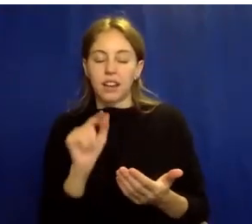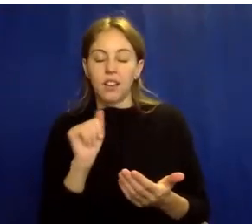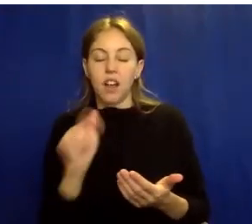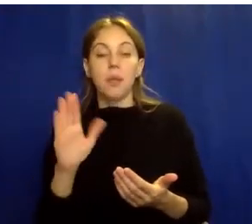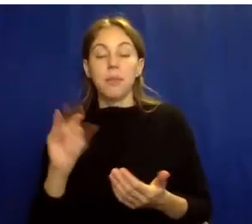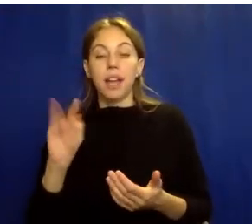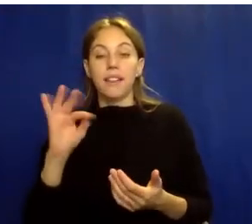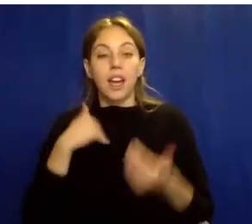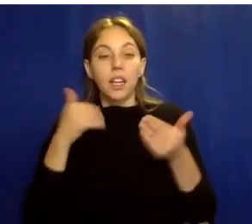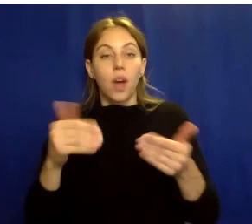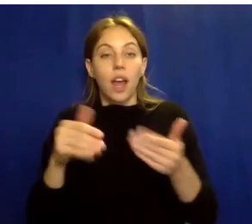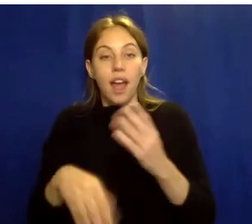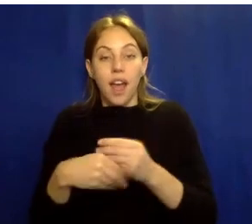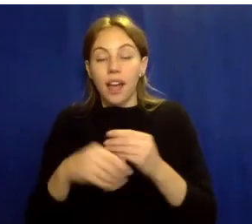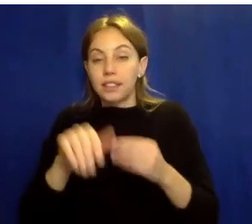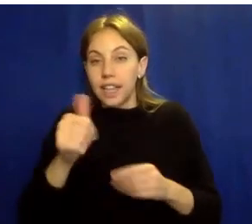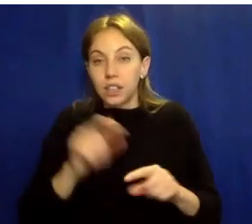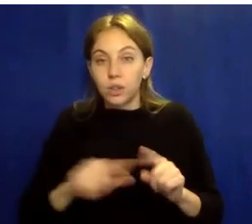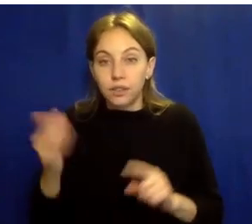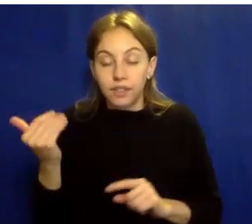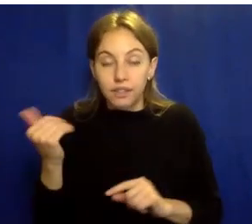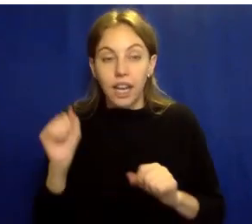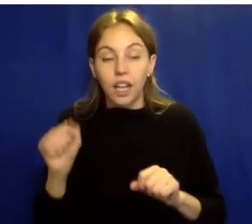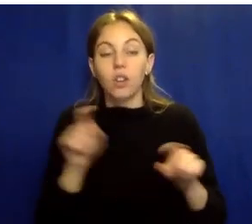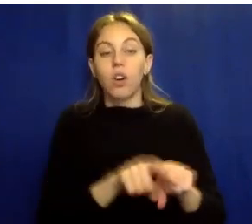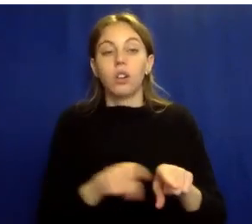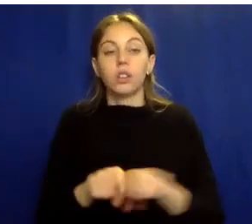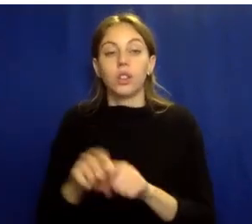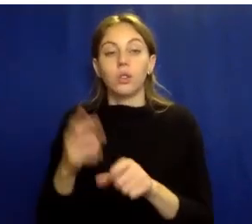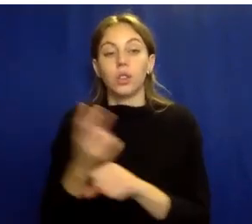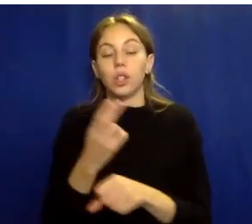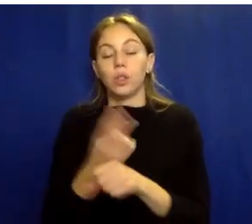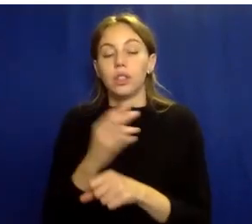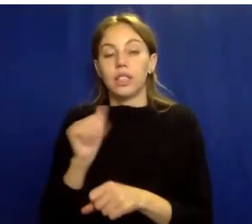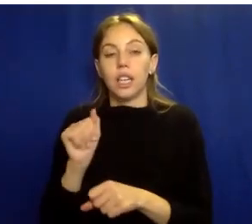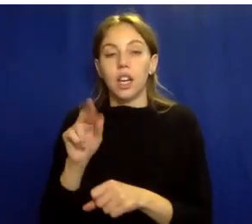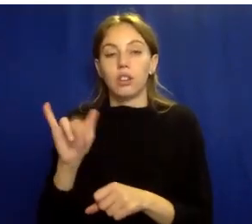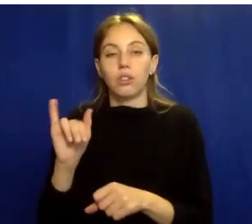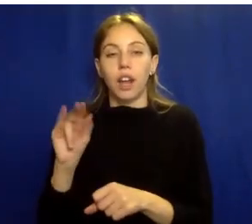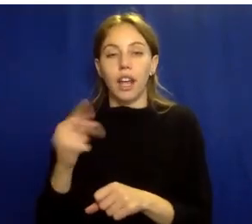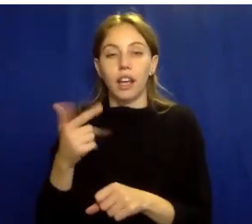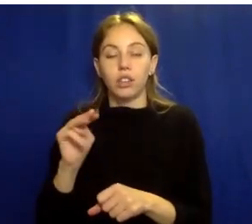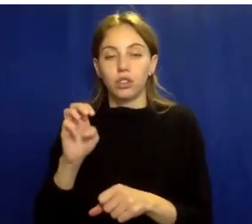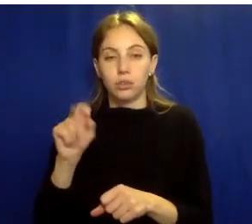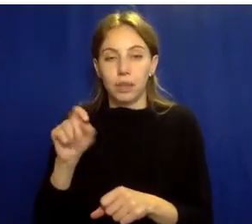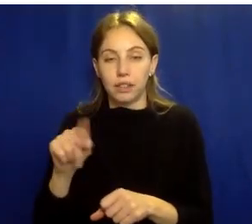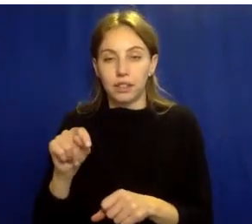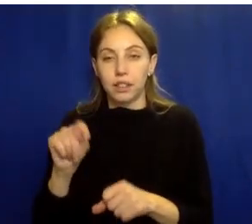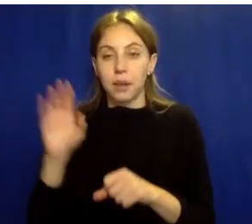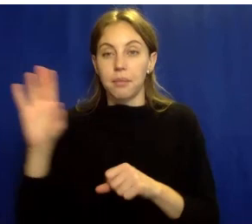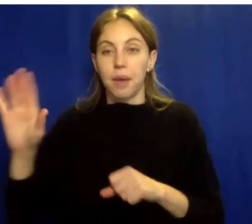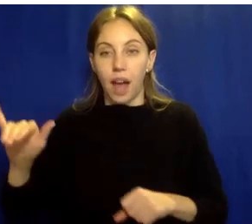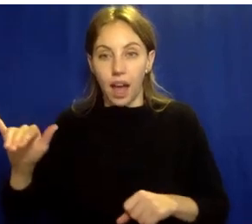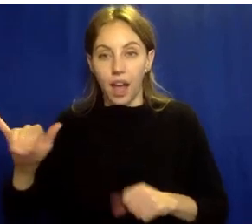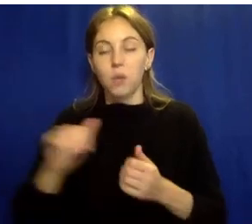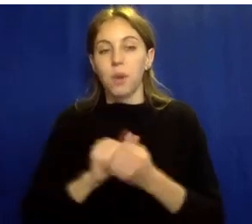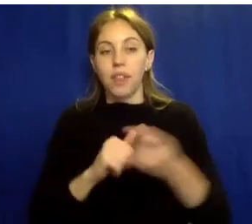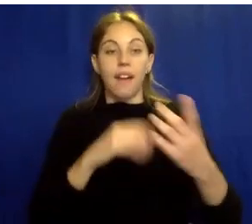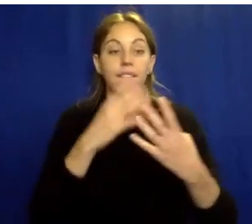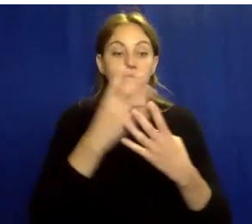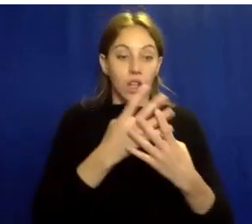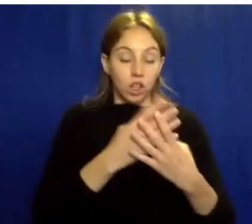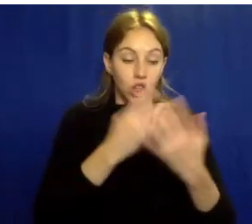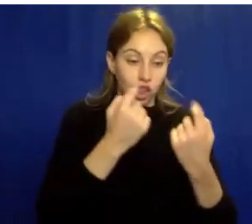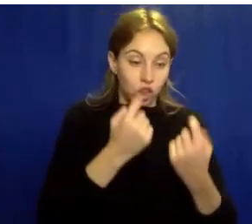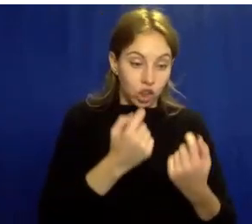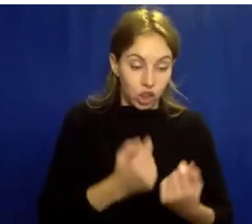or 15, then I could also use the arrange by along with the filter to help me see